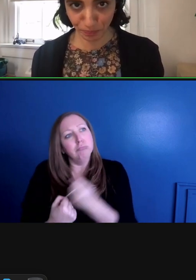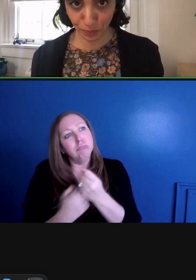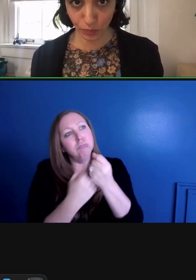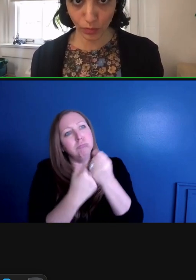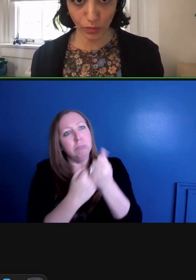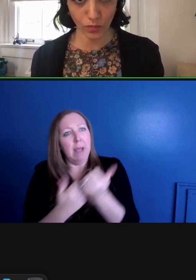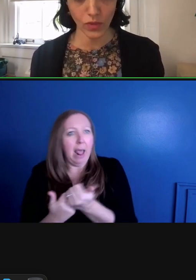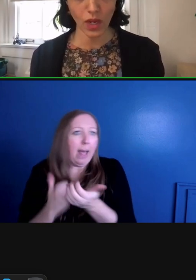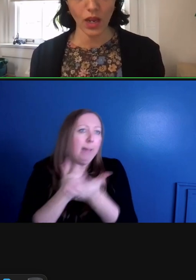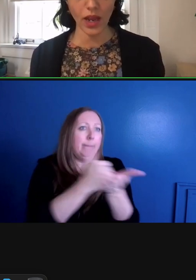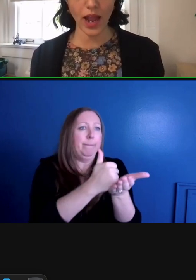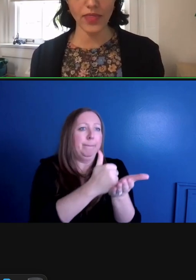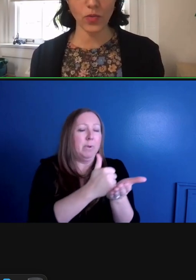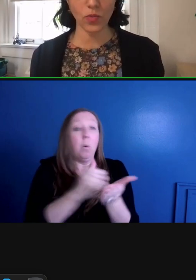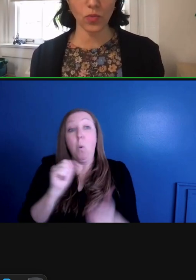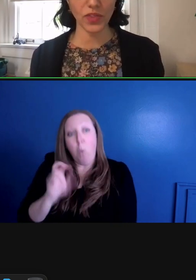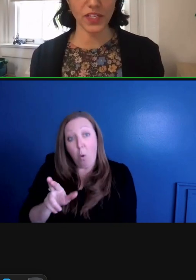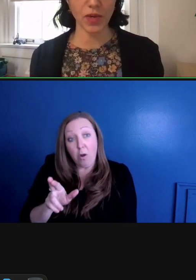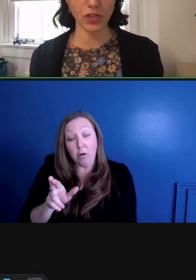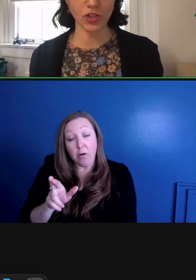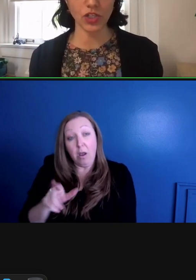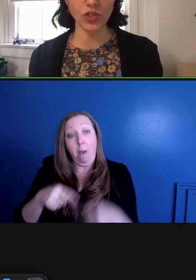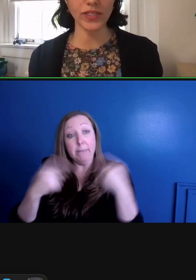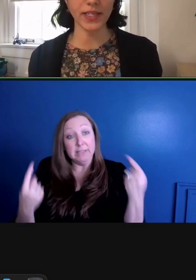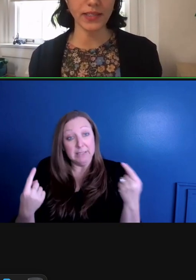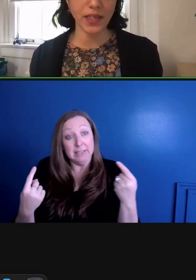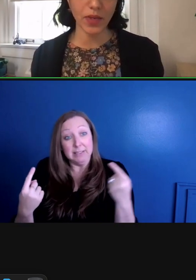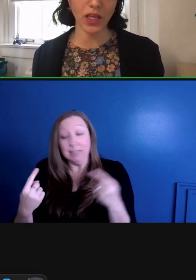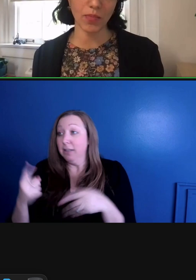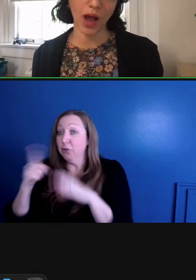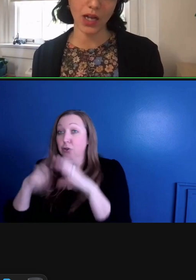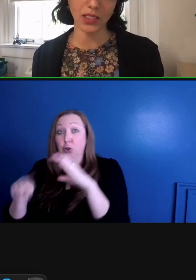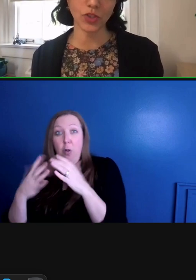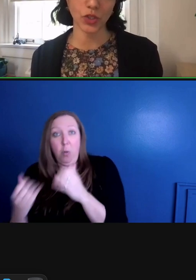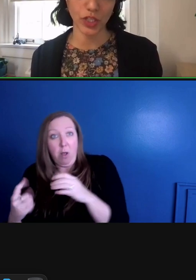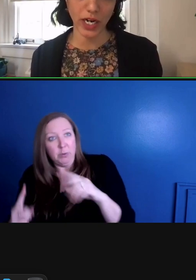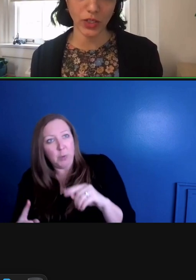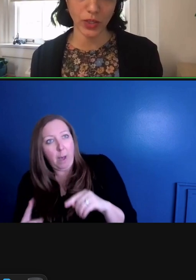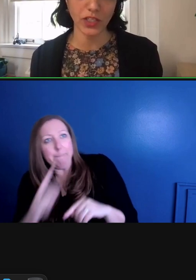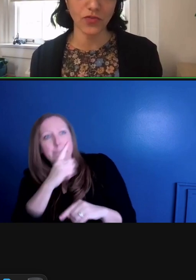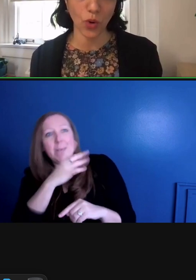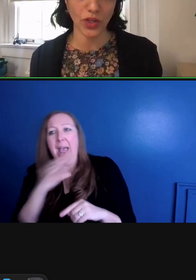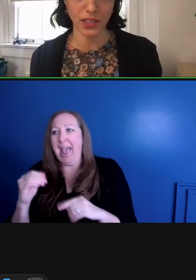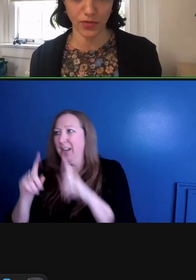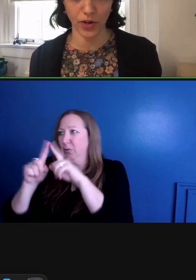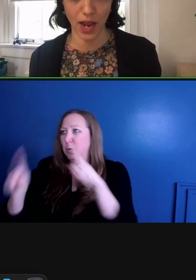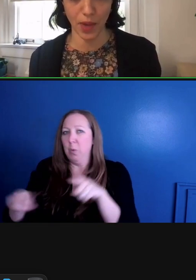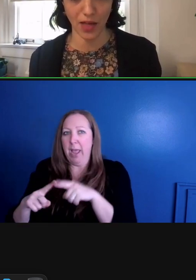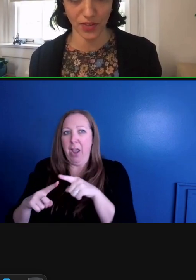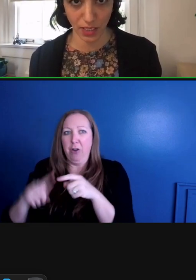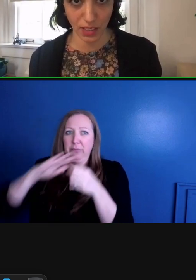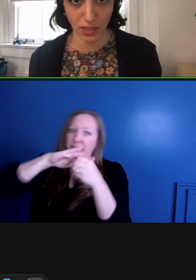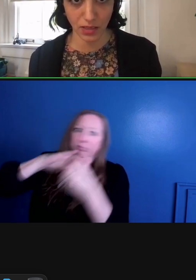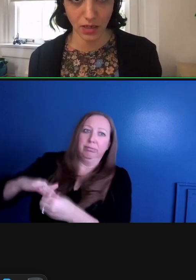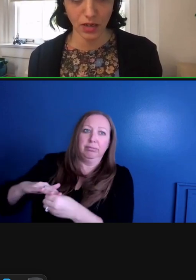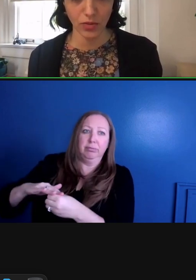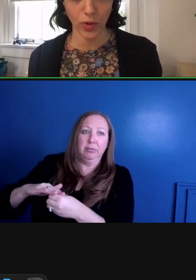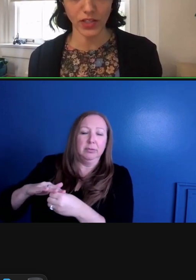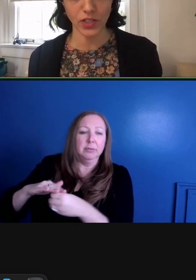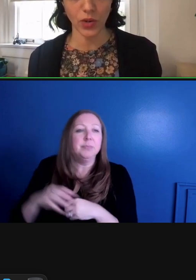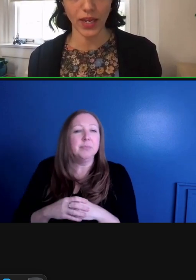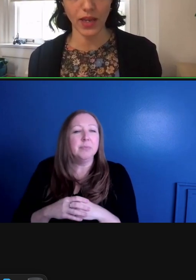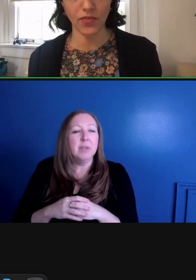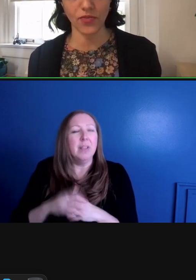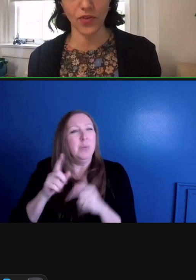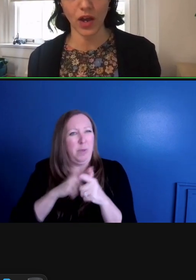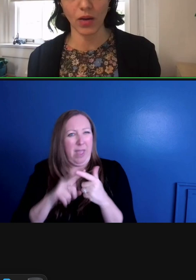hinder it. And then what these models do is they simulate possible trajectories for these different hypotheses,